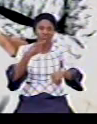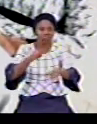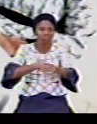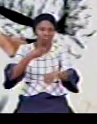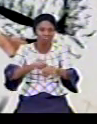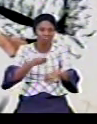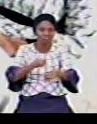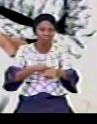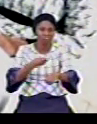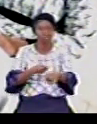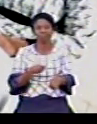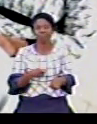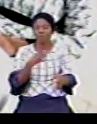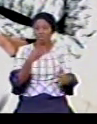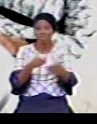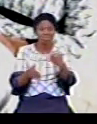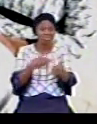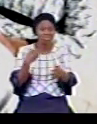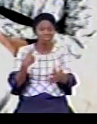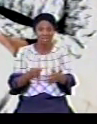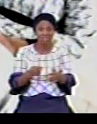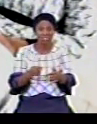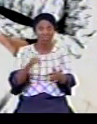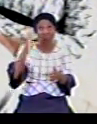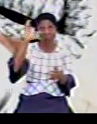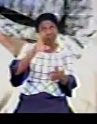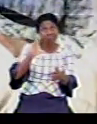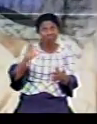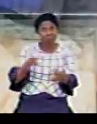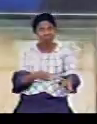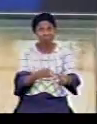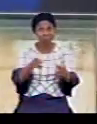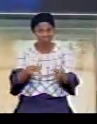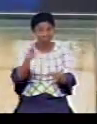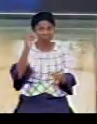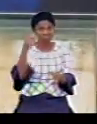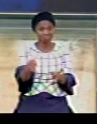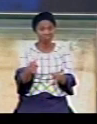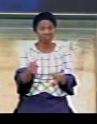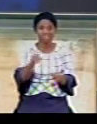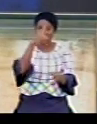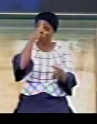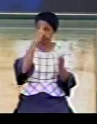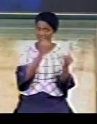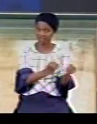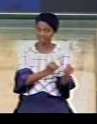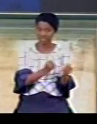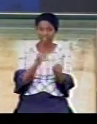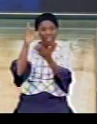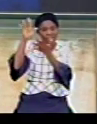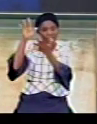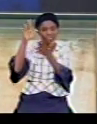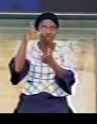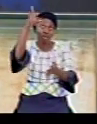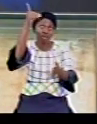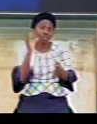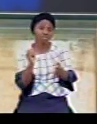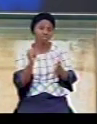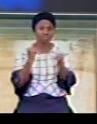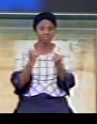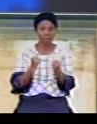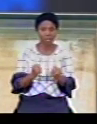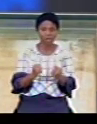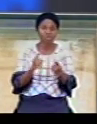whatever the crossroad you find yourself, faith expects that God's power